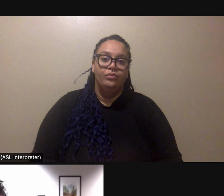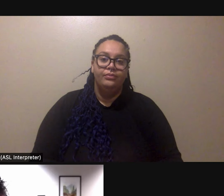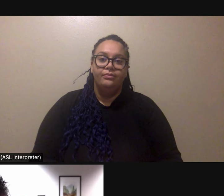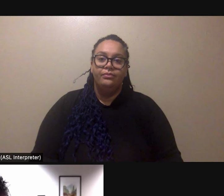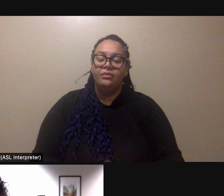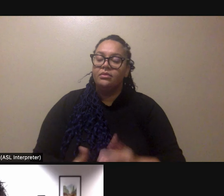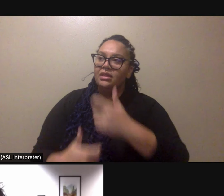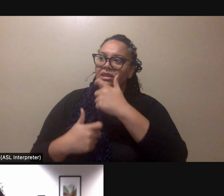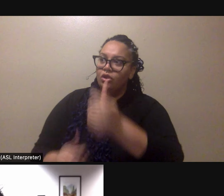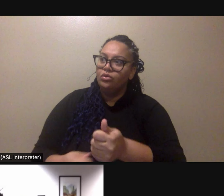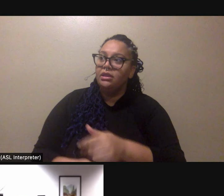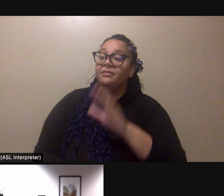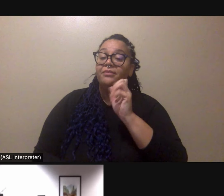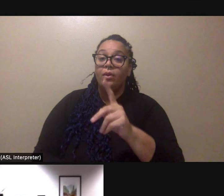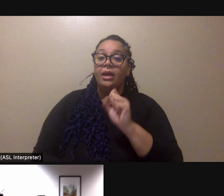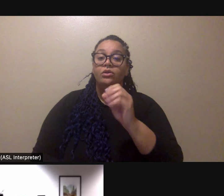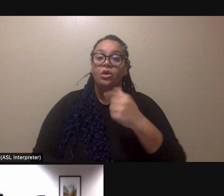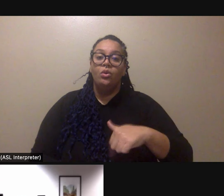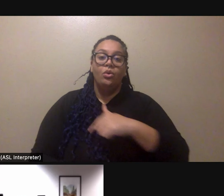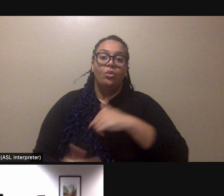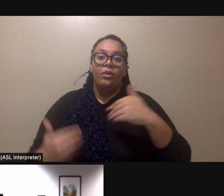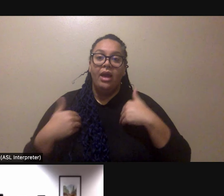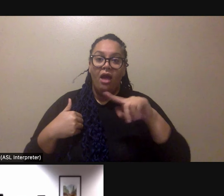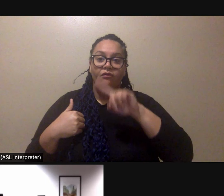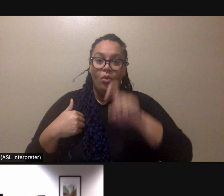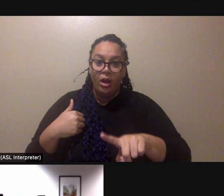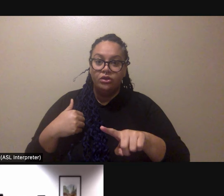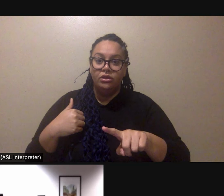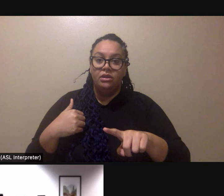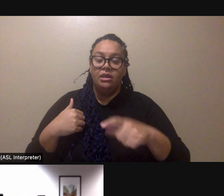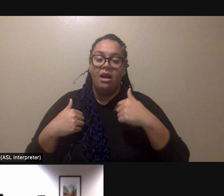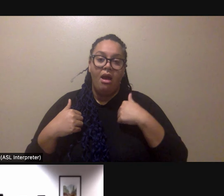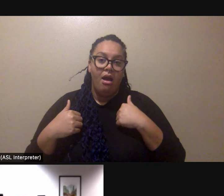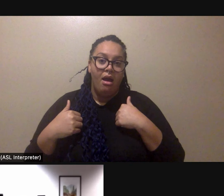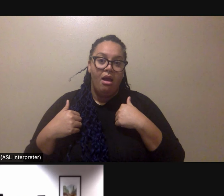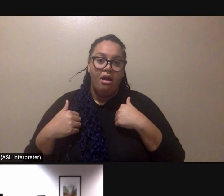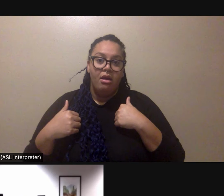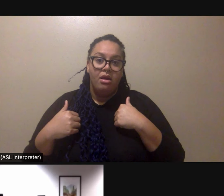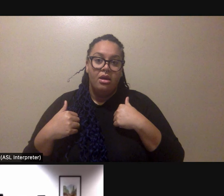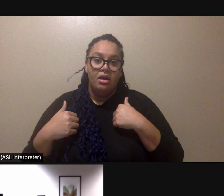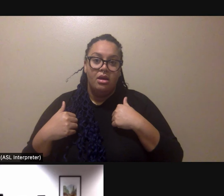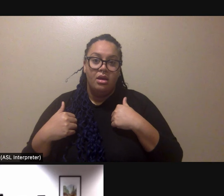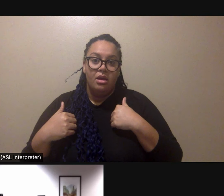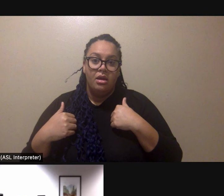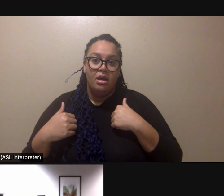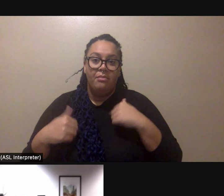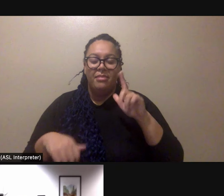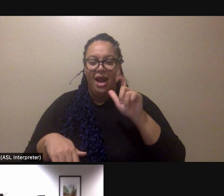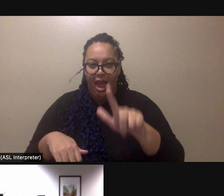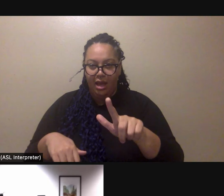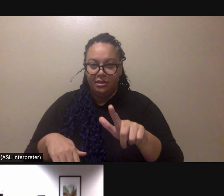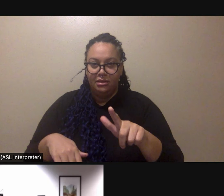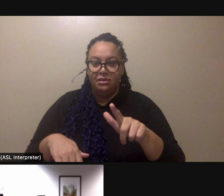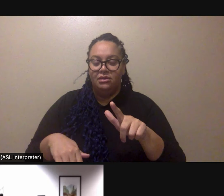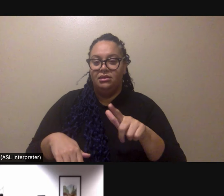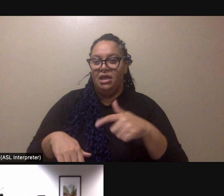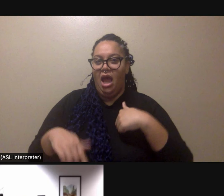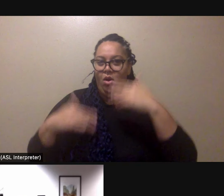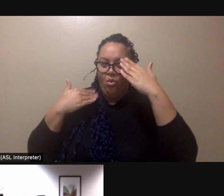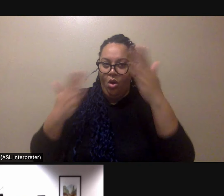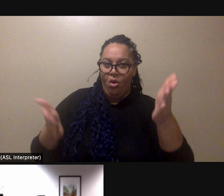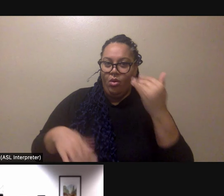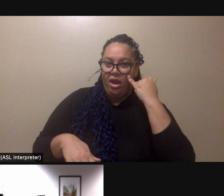Interesting. Okay, so we do have a question, and I don't know if I'm going to ask it, and I don't know